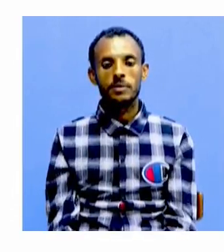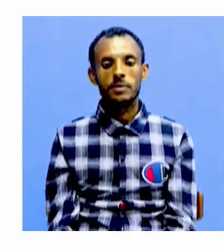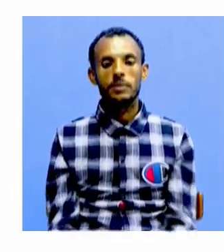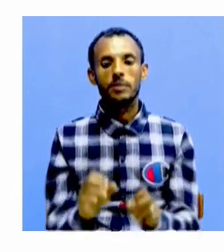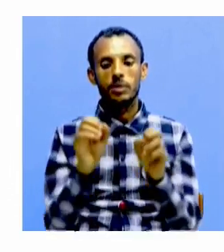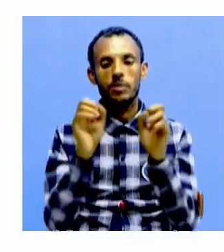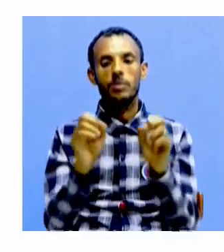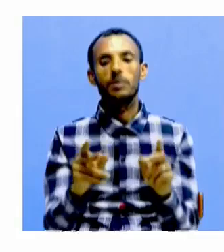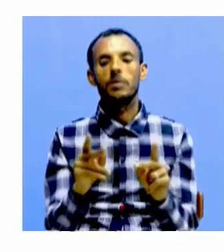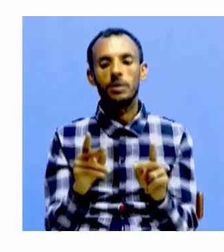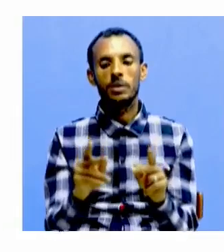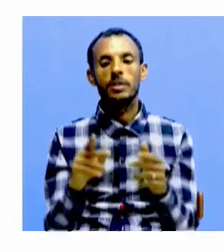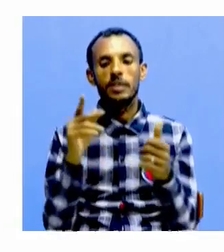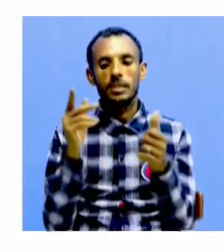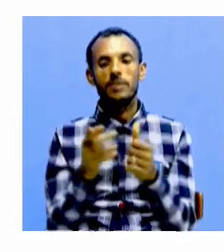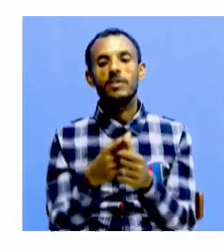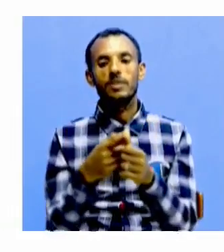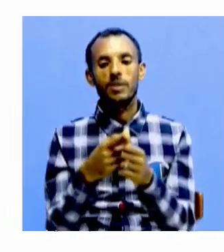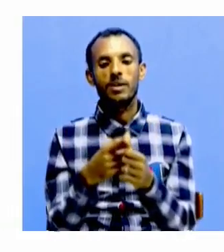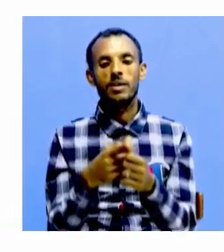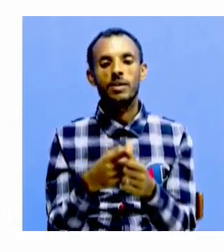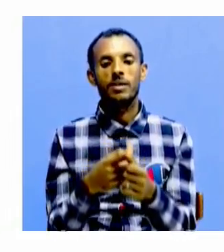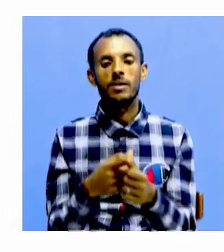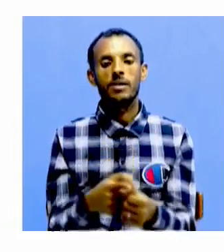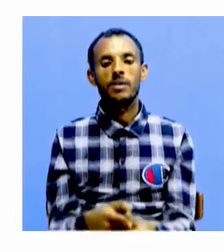Okay. The first one,